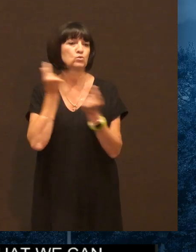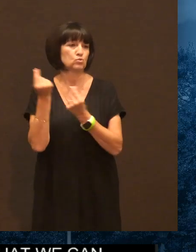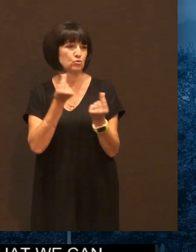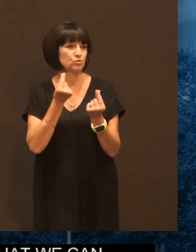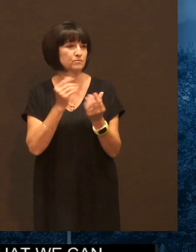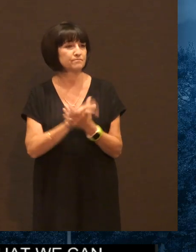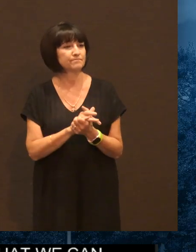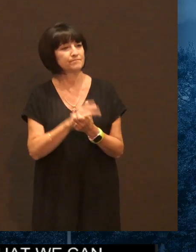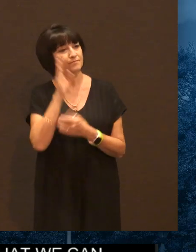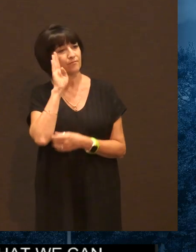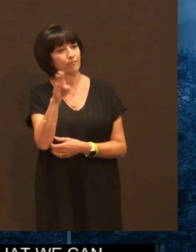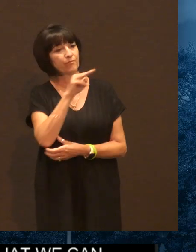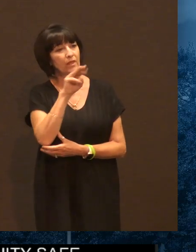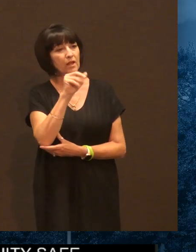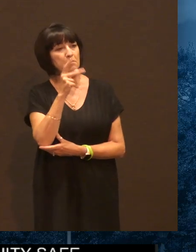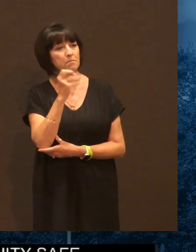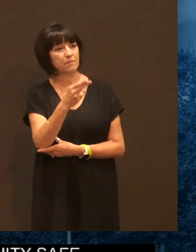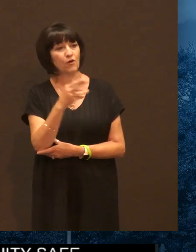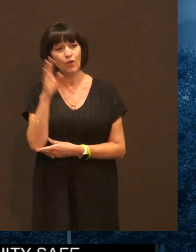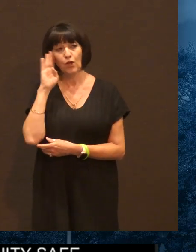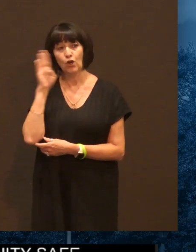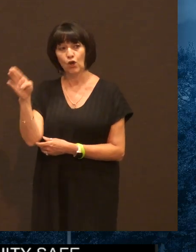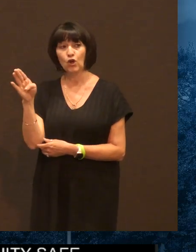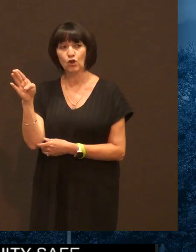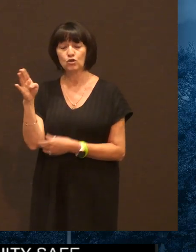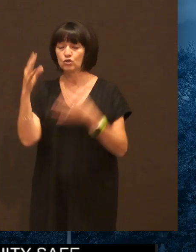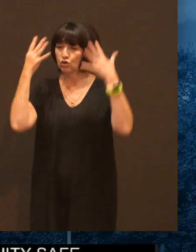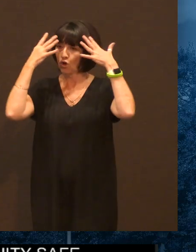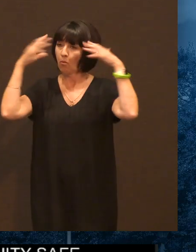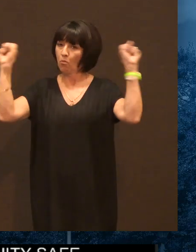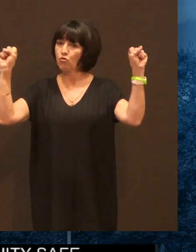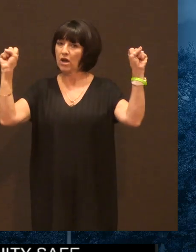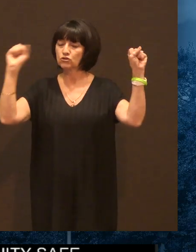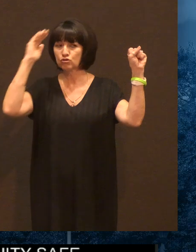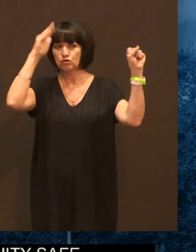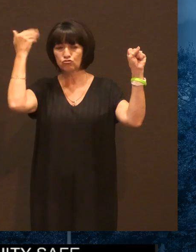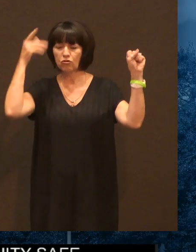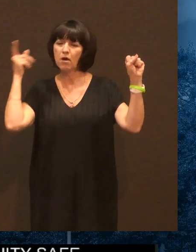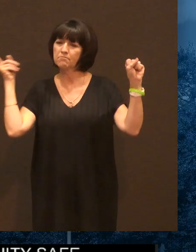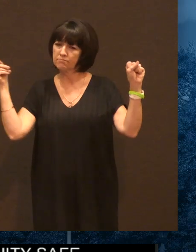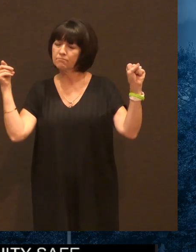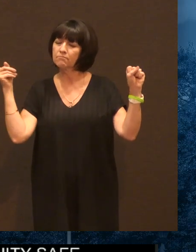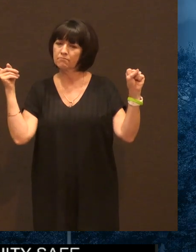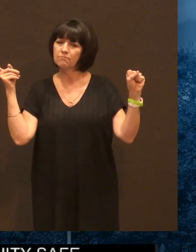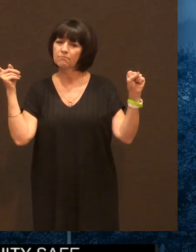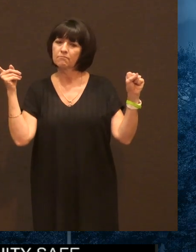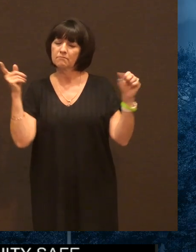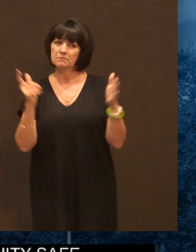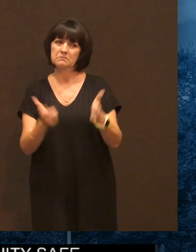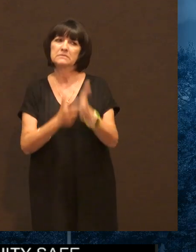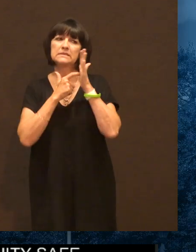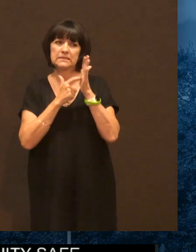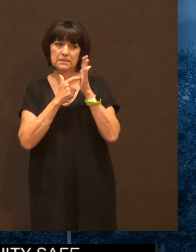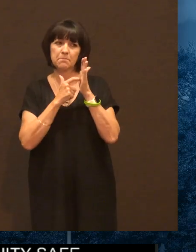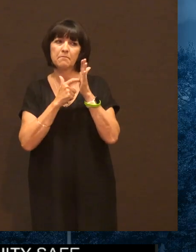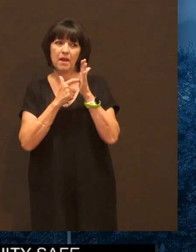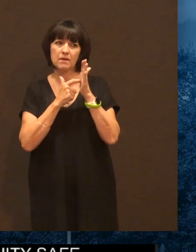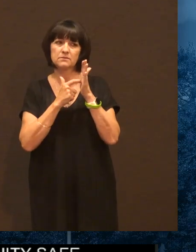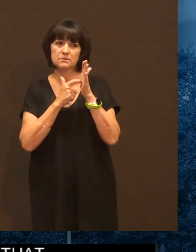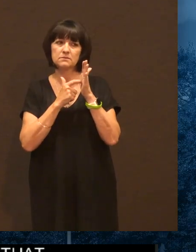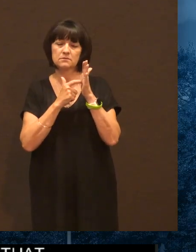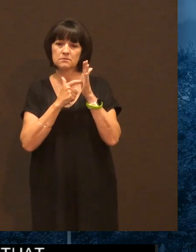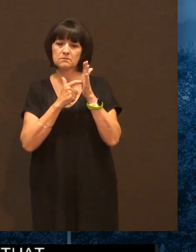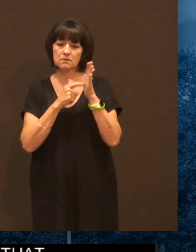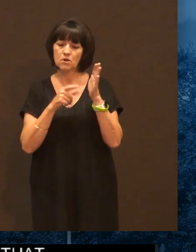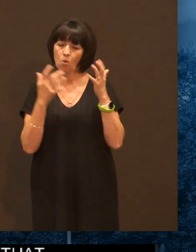Hello. President Trump has demanded that schools, when they reopen the fall, that children are in the